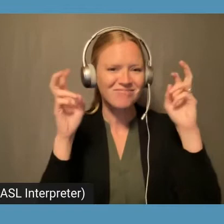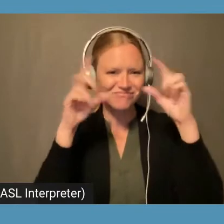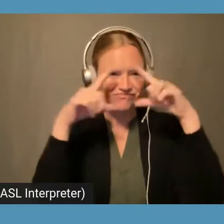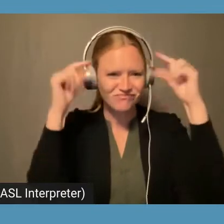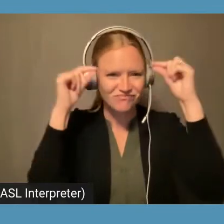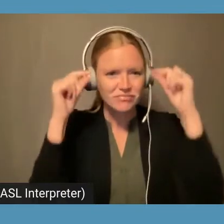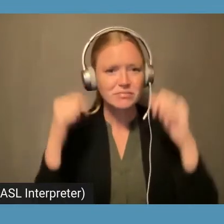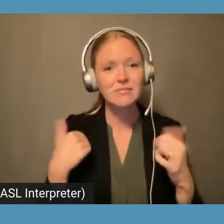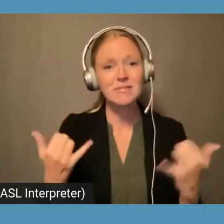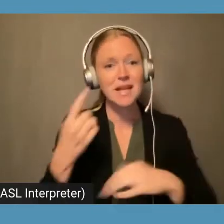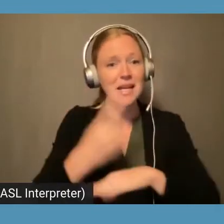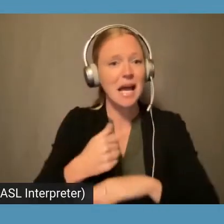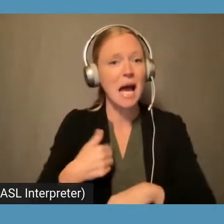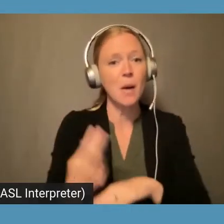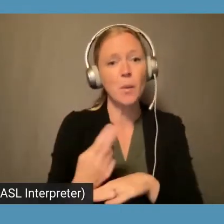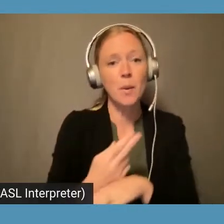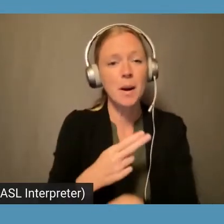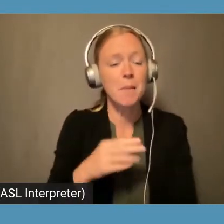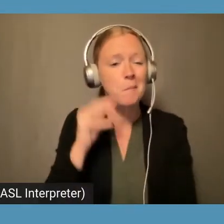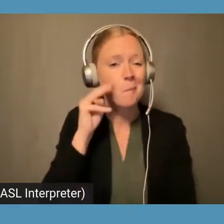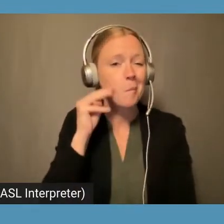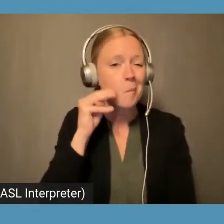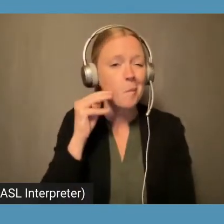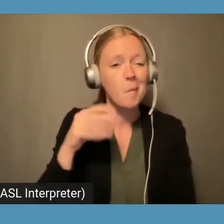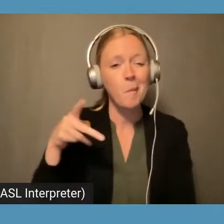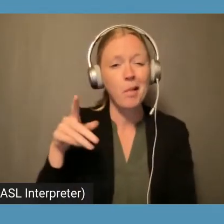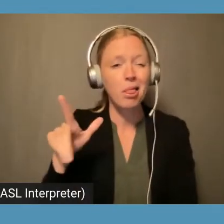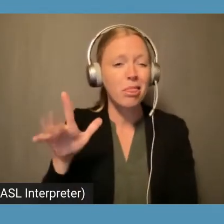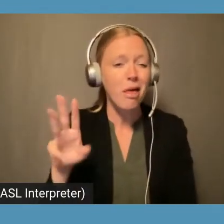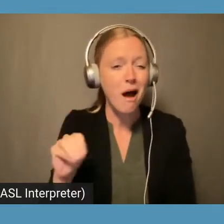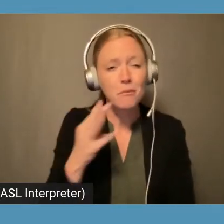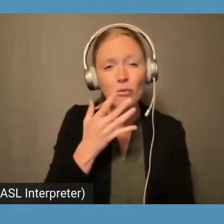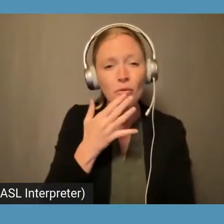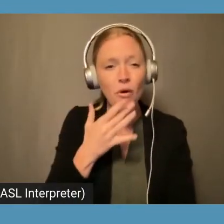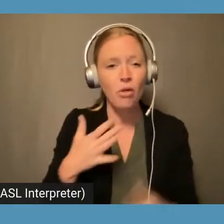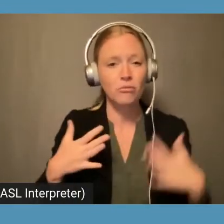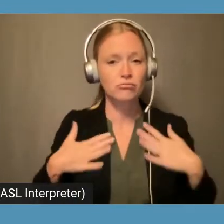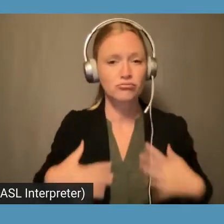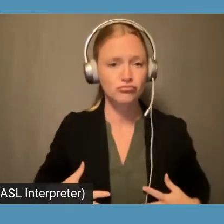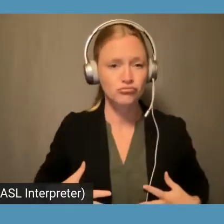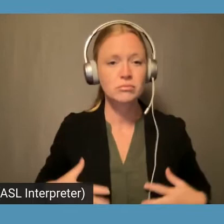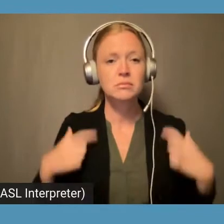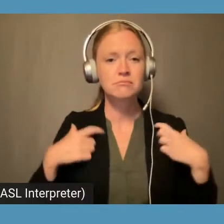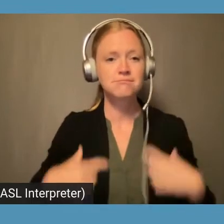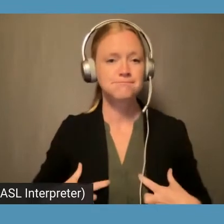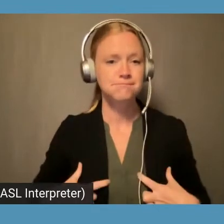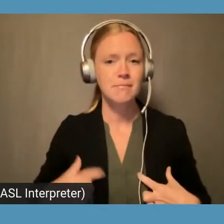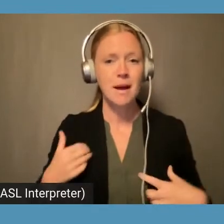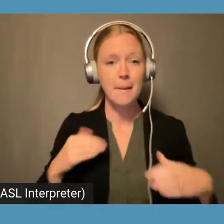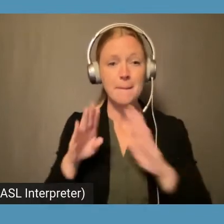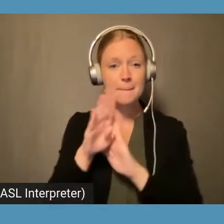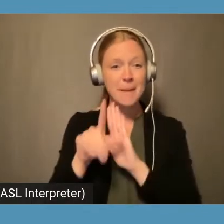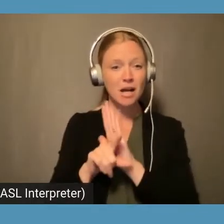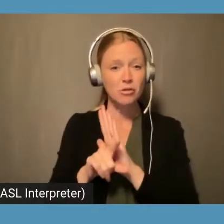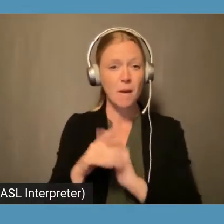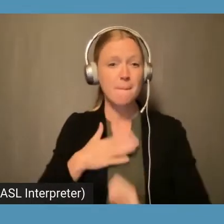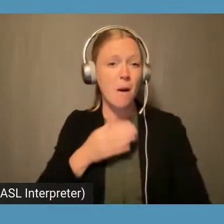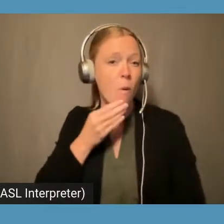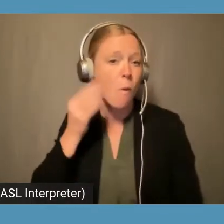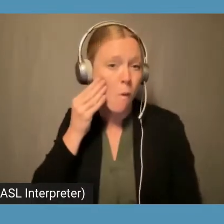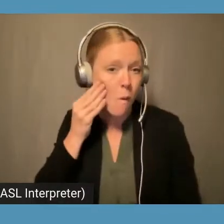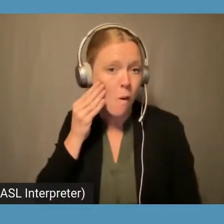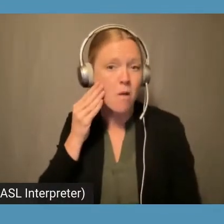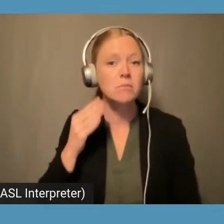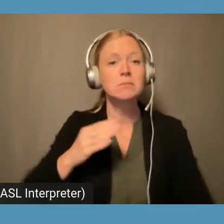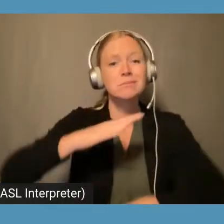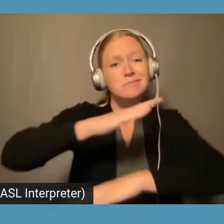Today, I'm wearing a plum-colored sleeveless top, and I'm sitting in front of a backdrop of my home office, which consists of a desk and a few